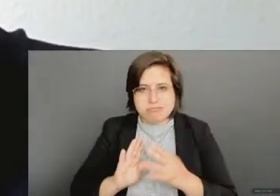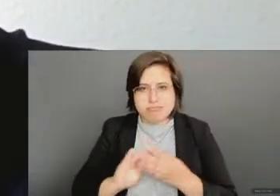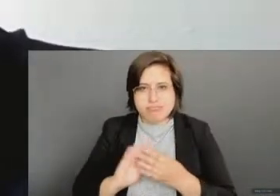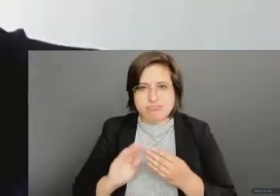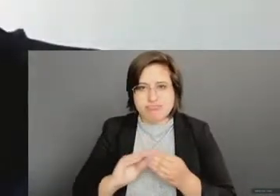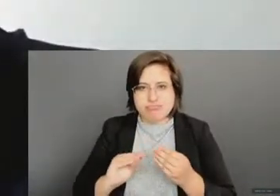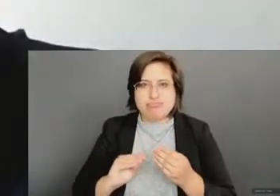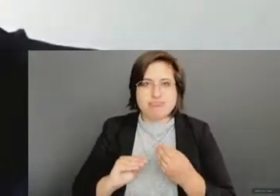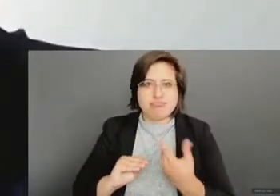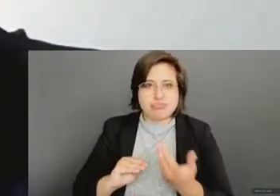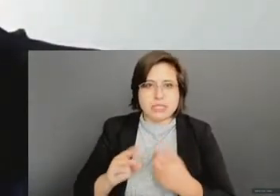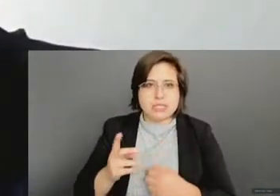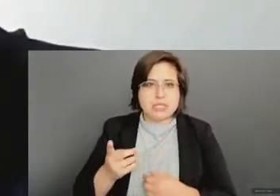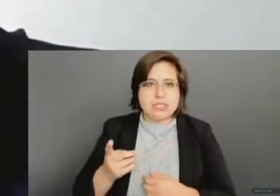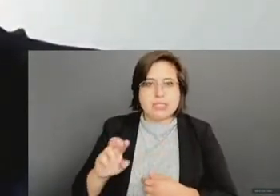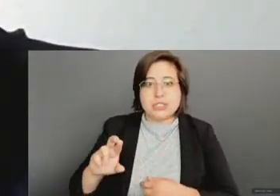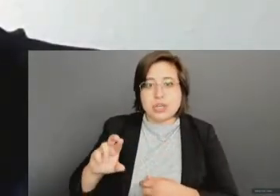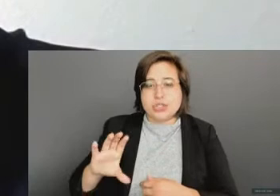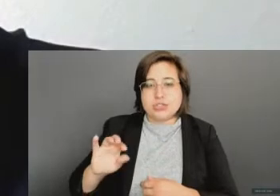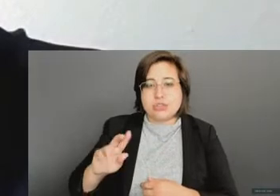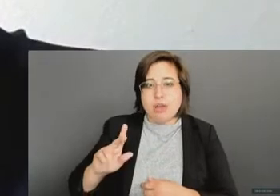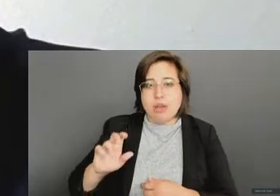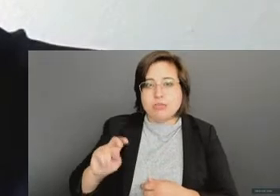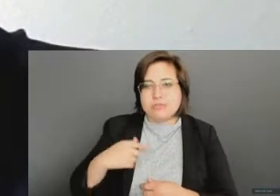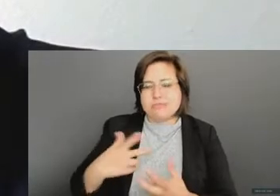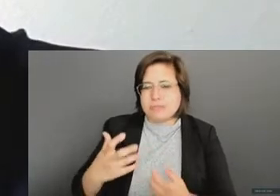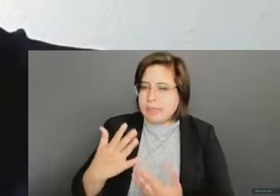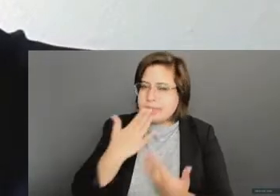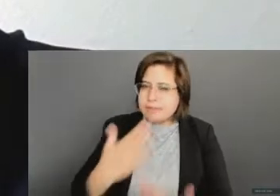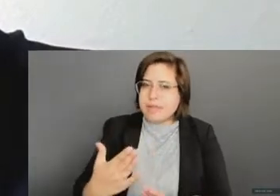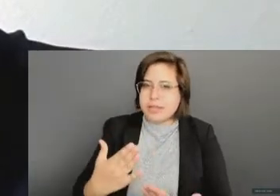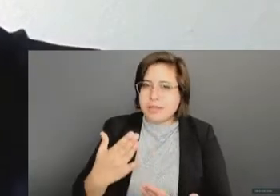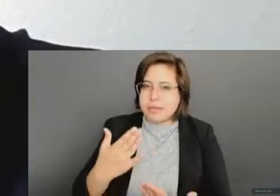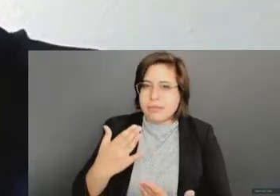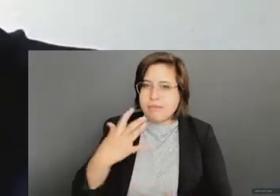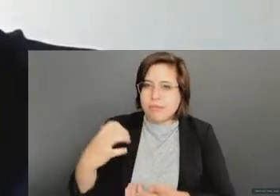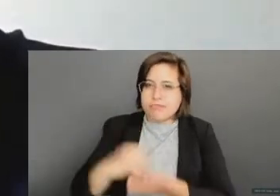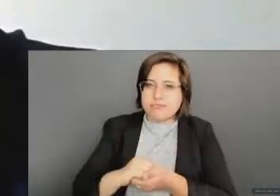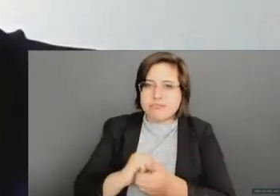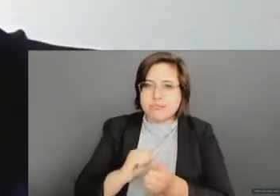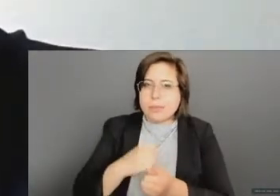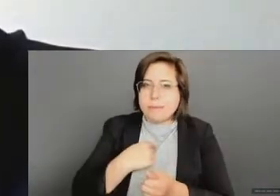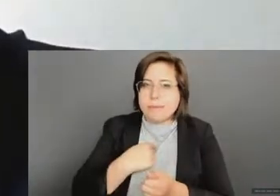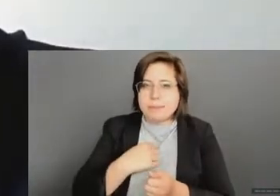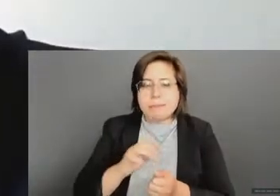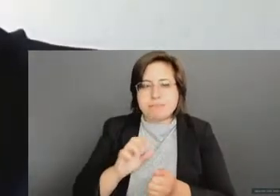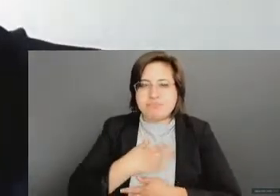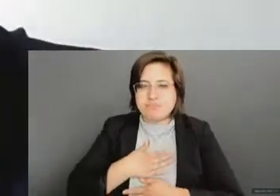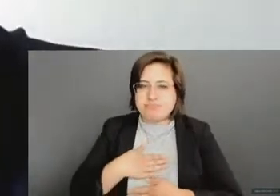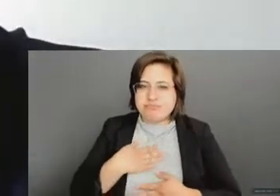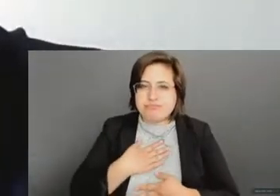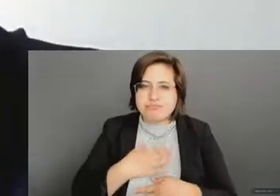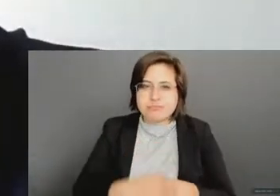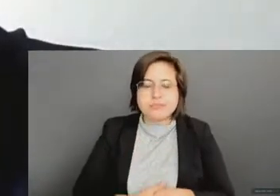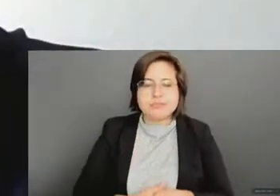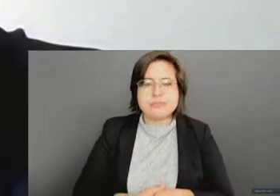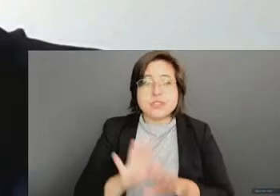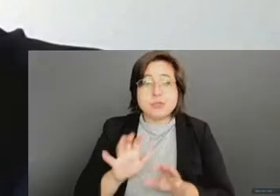Dr. Khaldun, I really want to thank you for taking the effort and working with me on that. So that was much appreciated. So that's